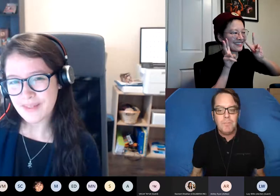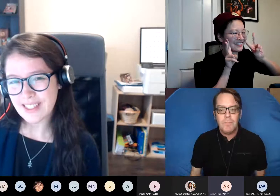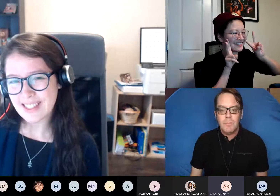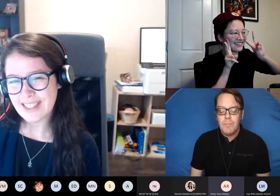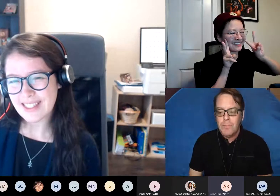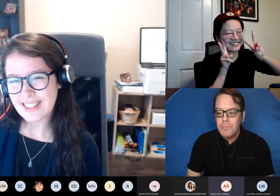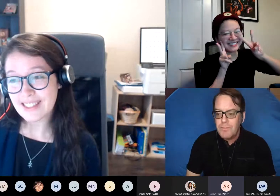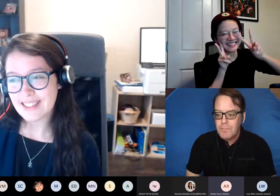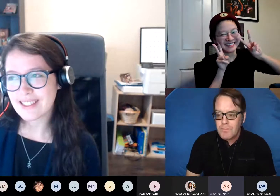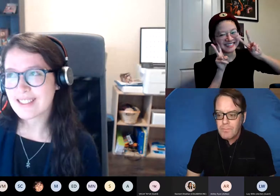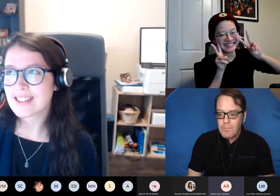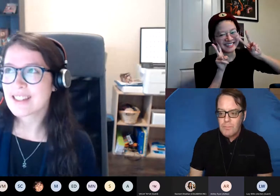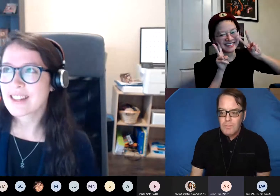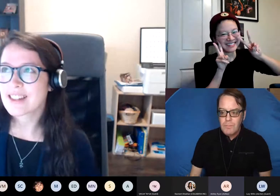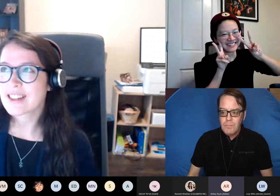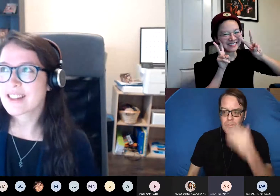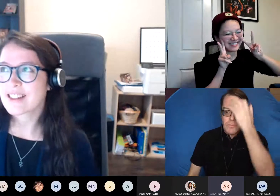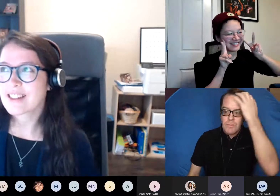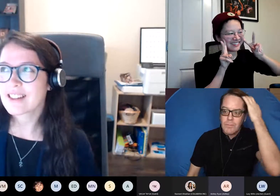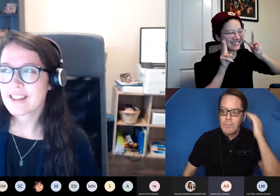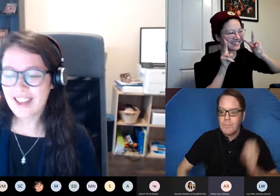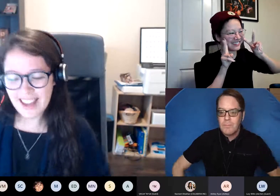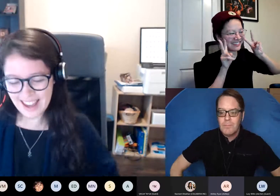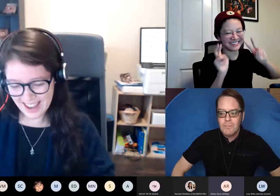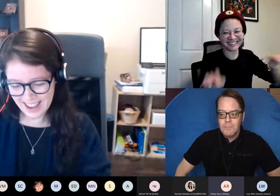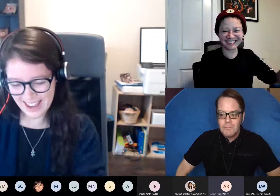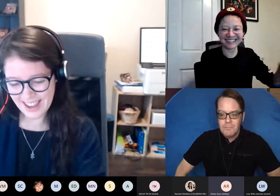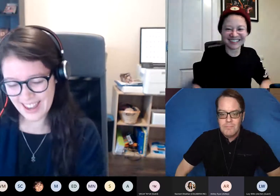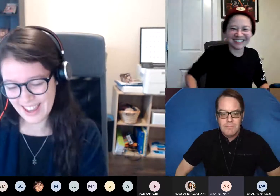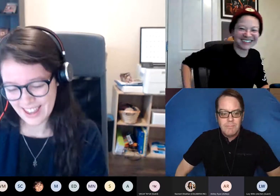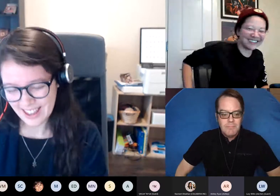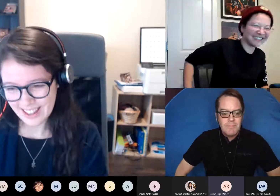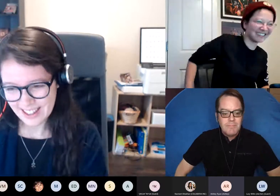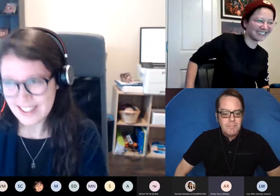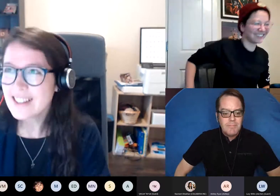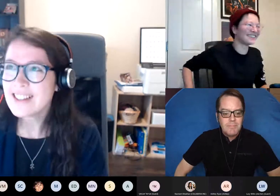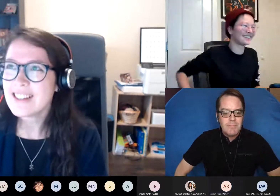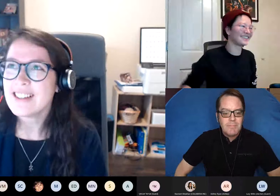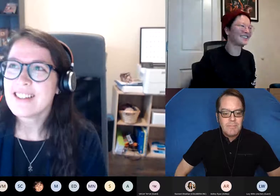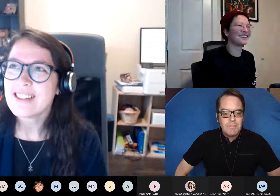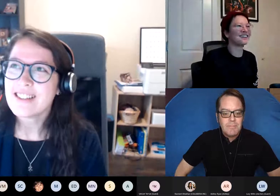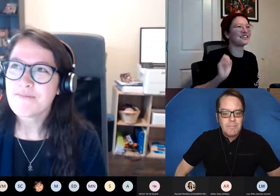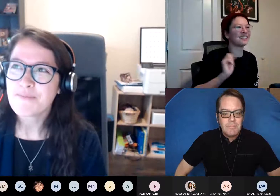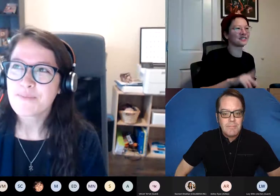Yes, University of Washington, the school we both graduated from.